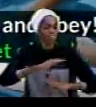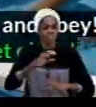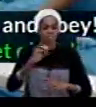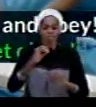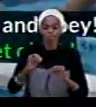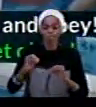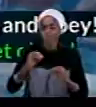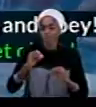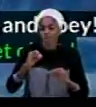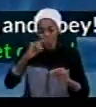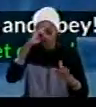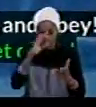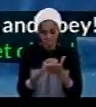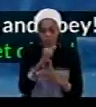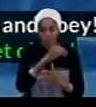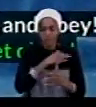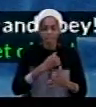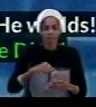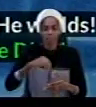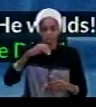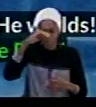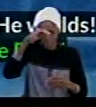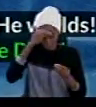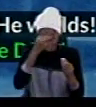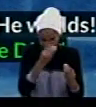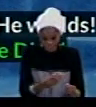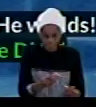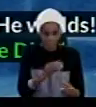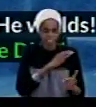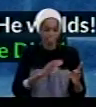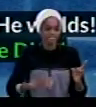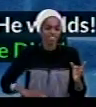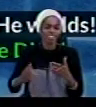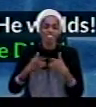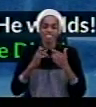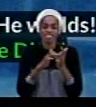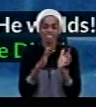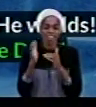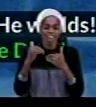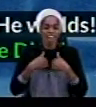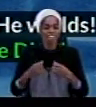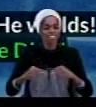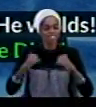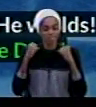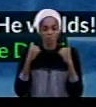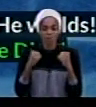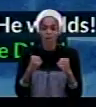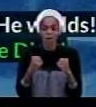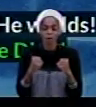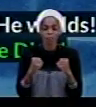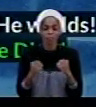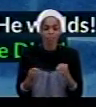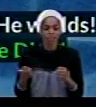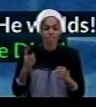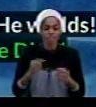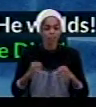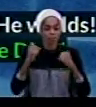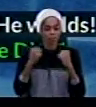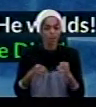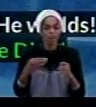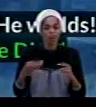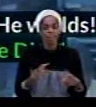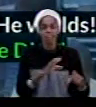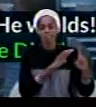confidence, oh, trust him and obey. Christ Jesus has the power, the